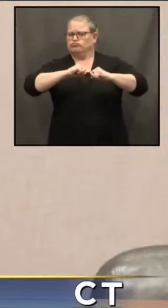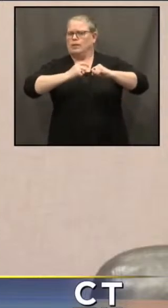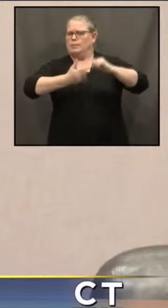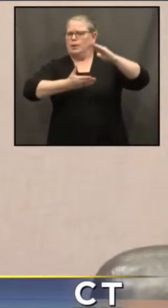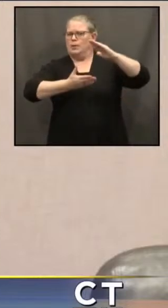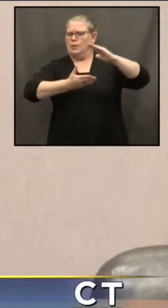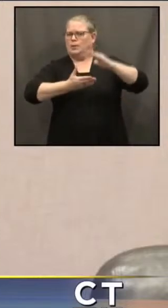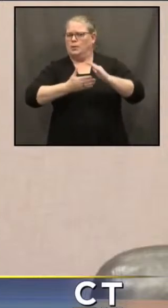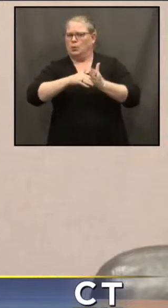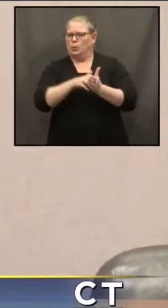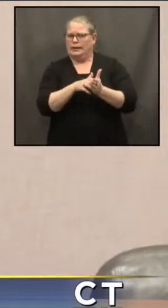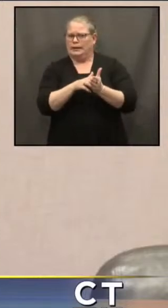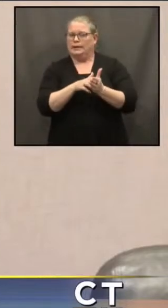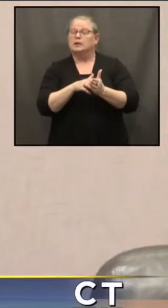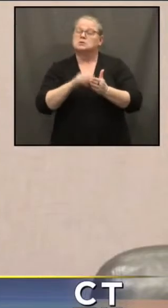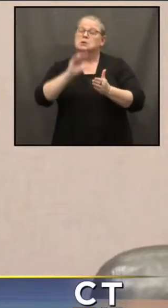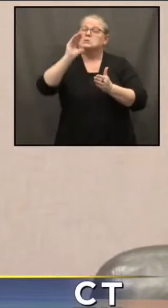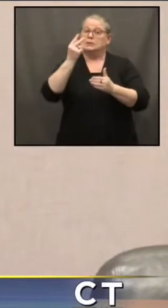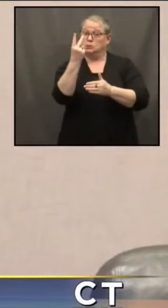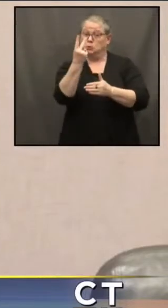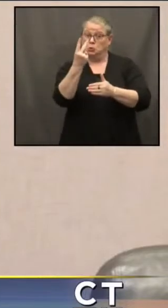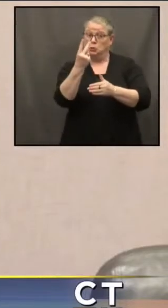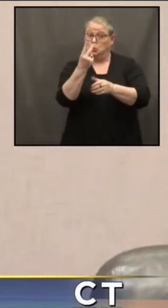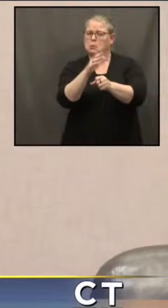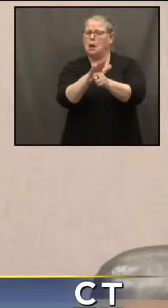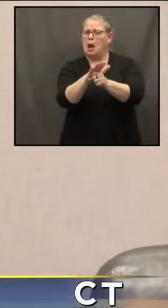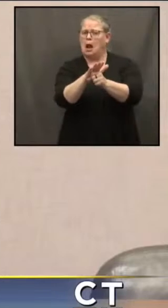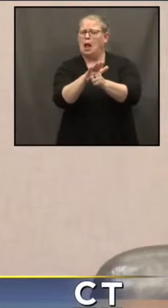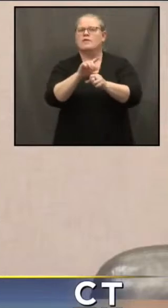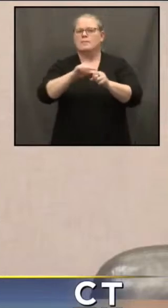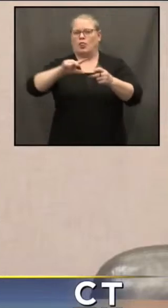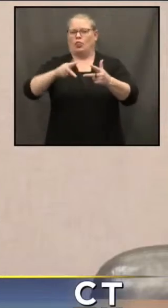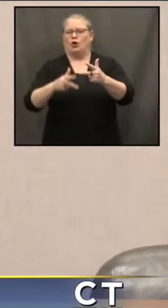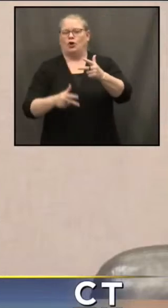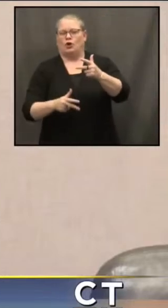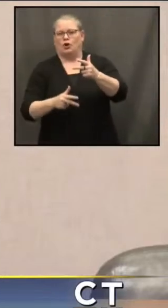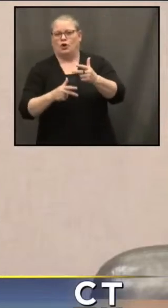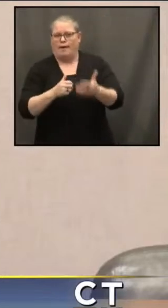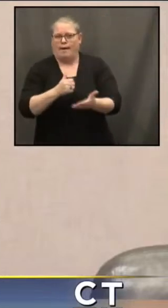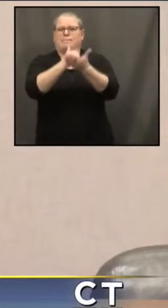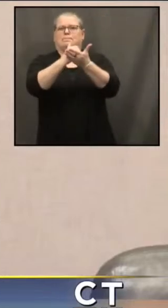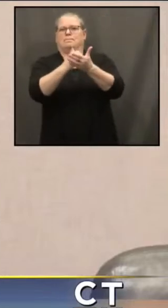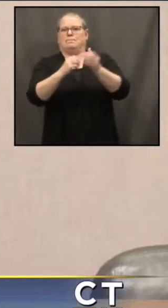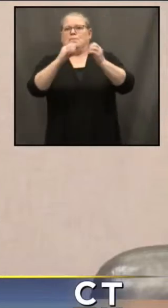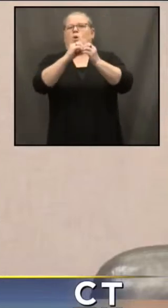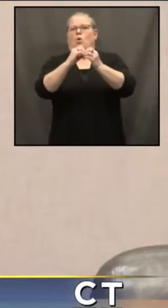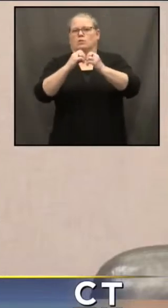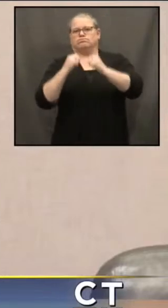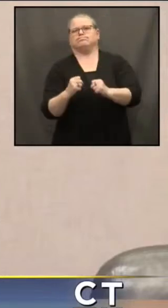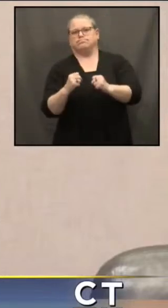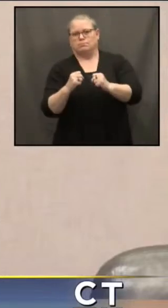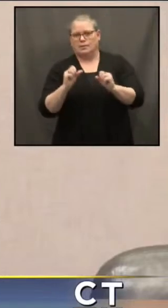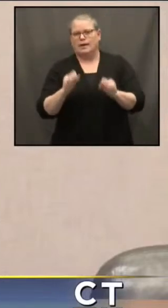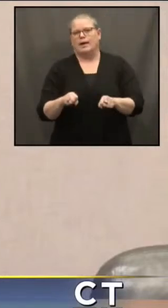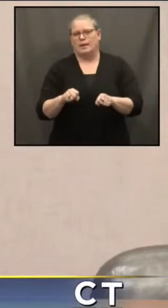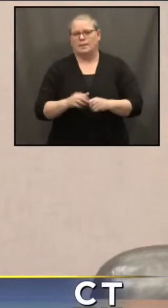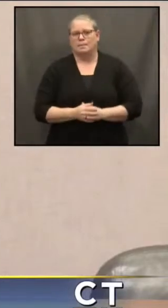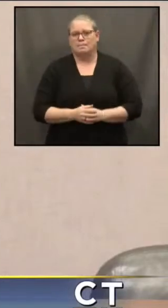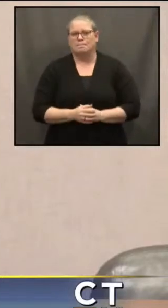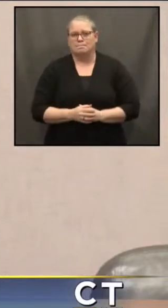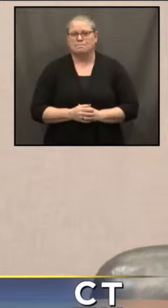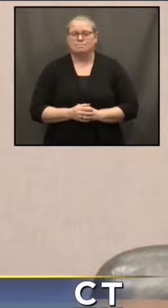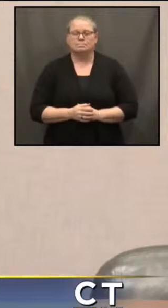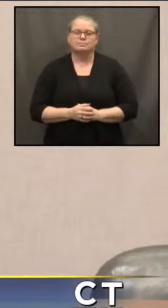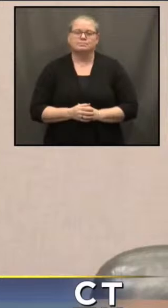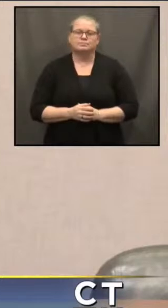vaccinated. And do we have, is there any evidence yet about